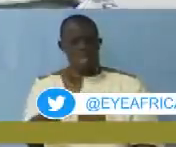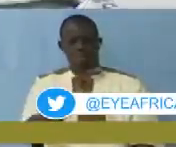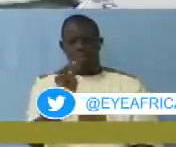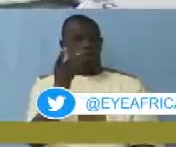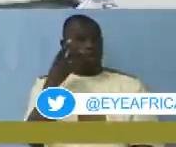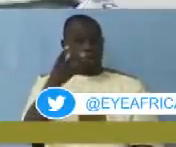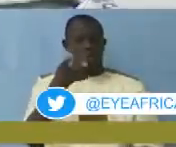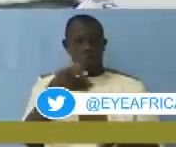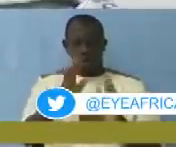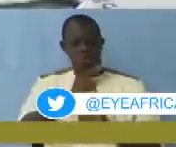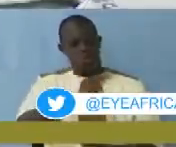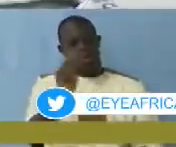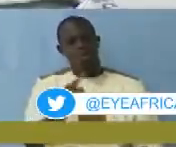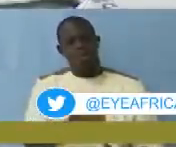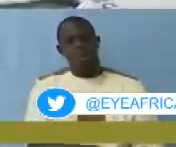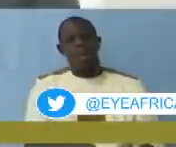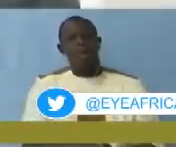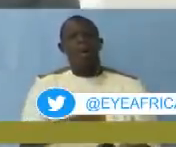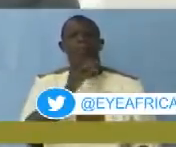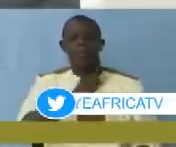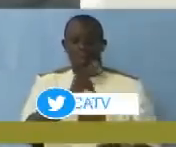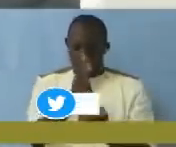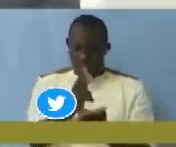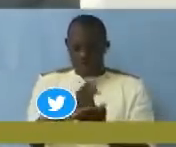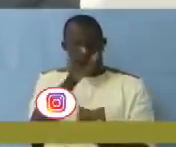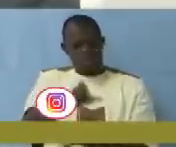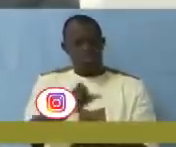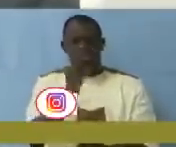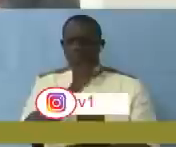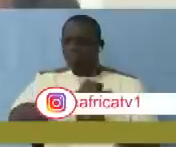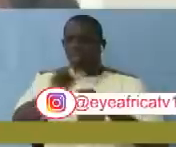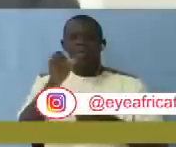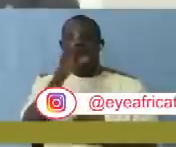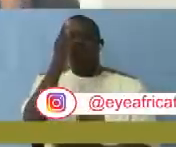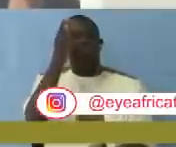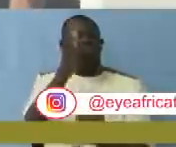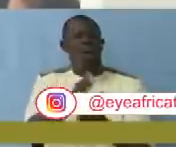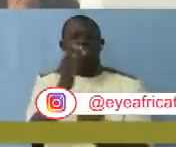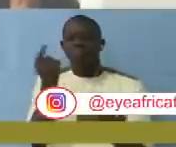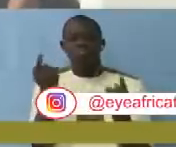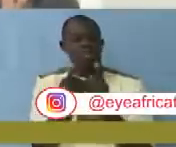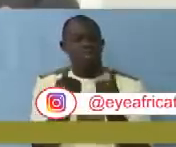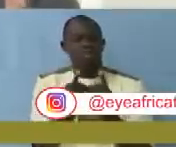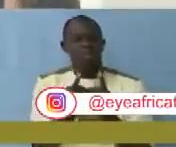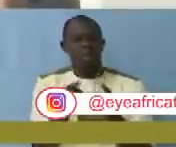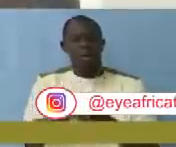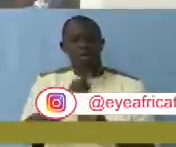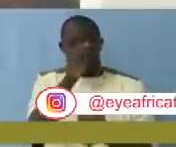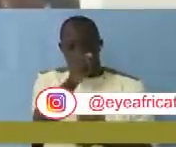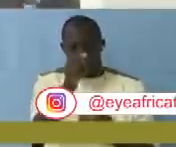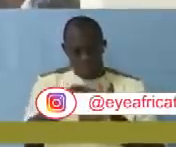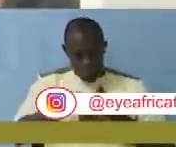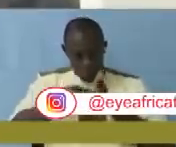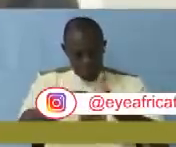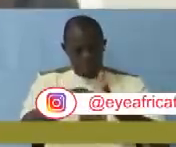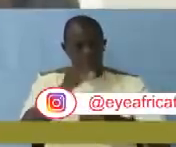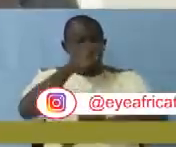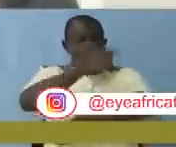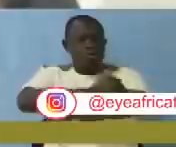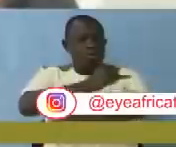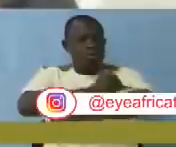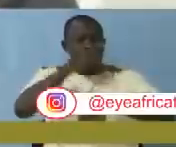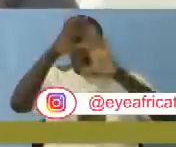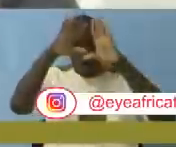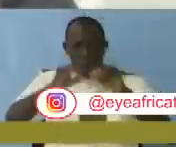see it that way. Mr. Witness, let's call a spade a spade. You are a director of an institution. You do not even know what